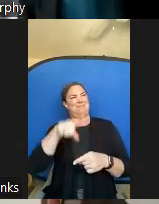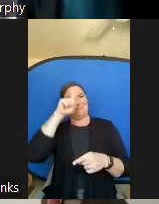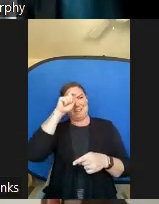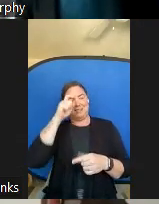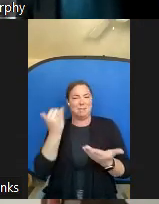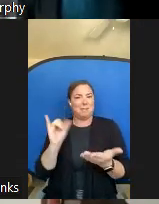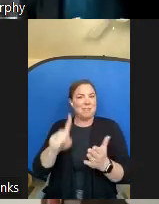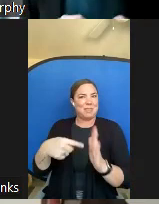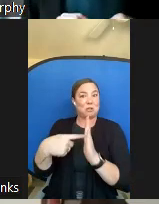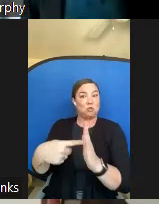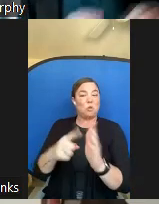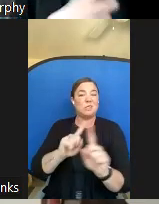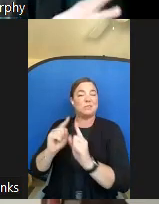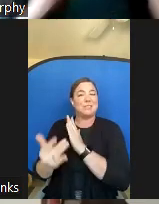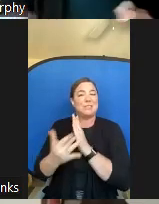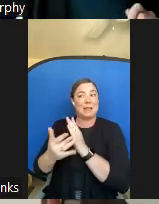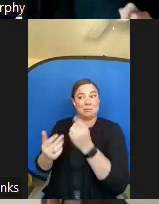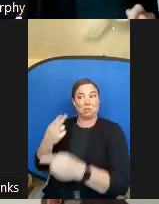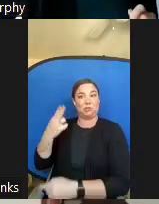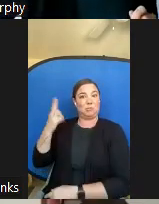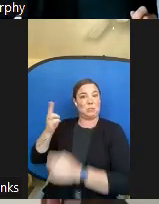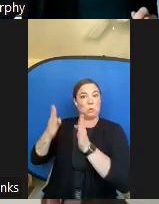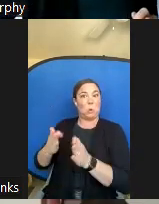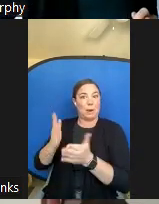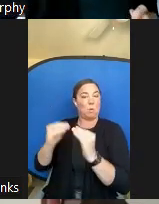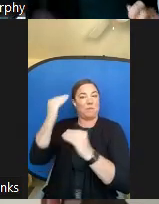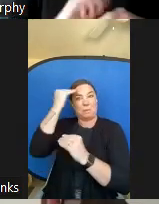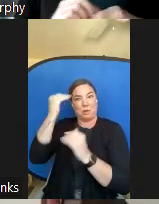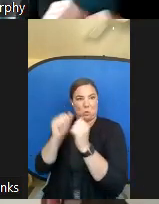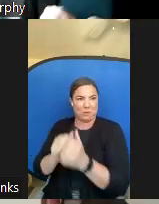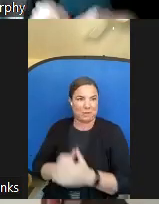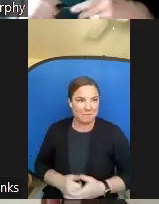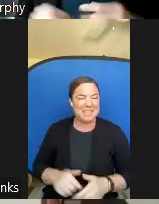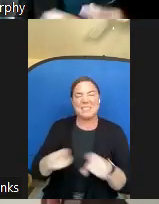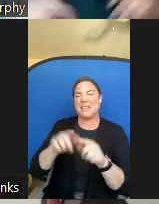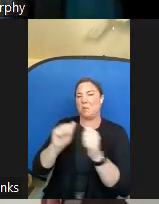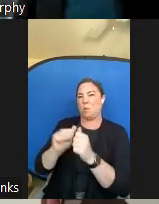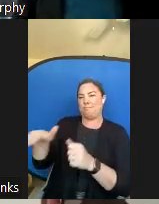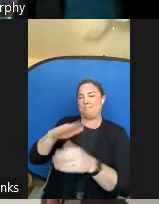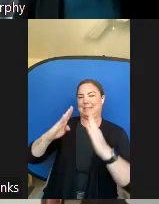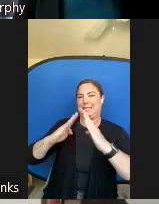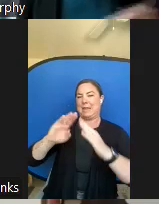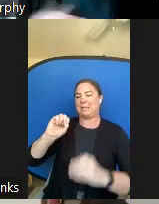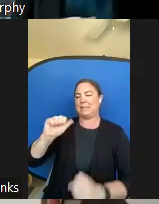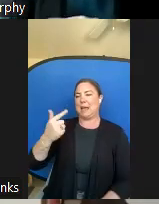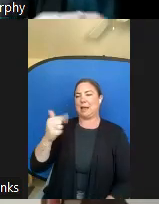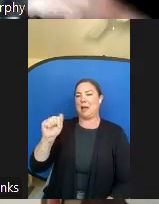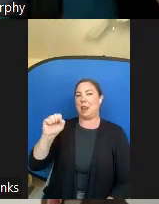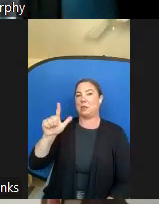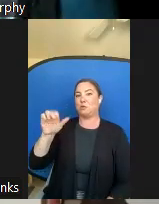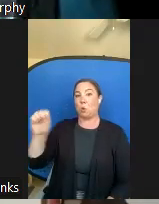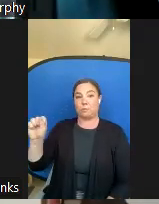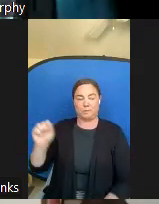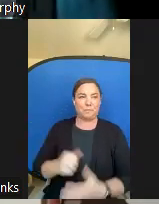of techniques with which he was familiar, like we see at Sagalasus. Now, if we turn to wheel technologies, there are